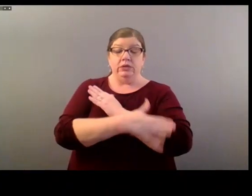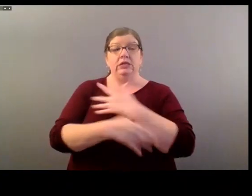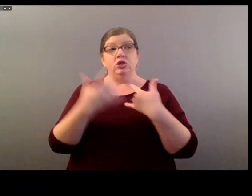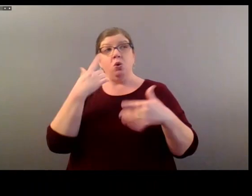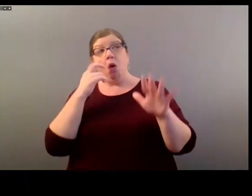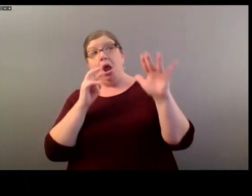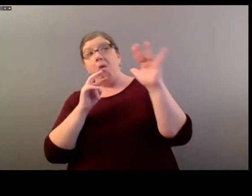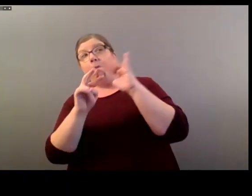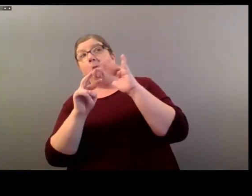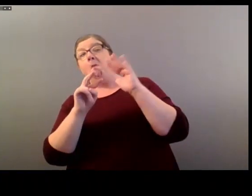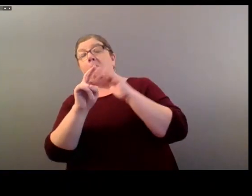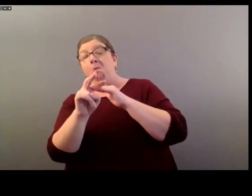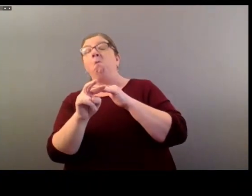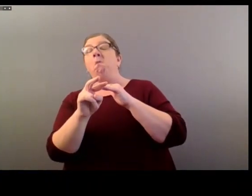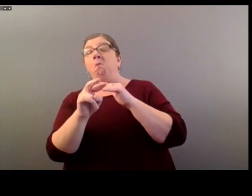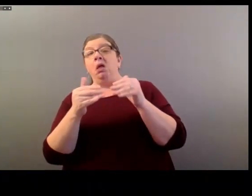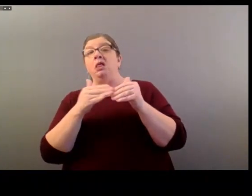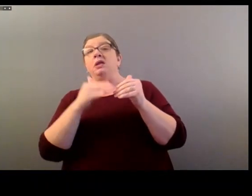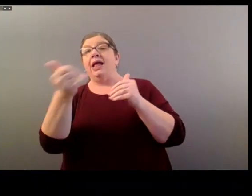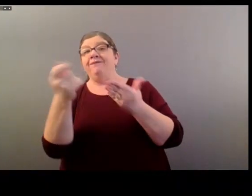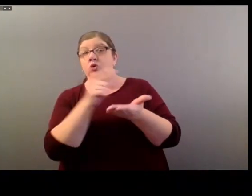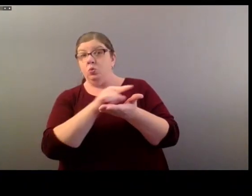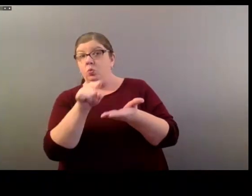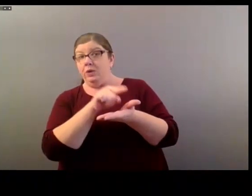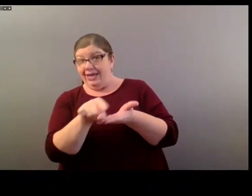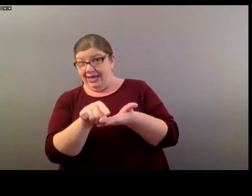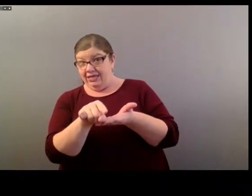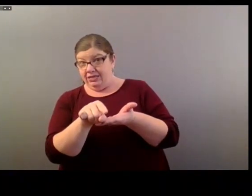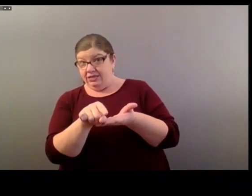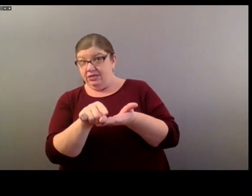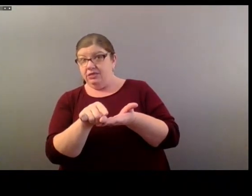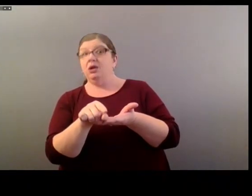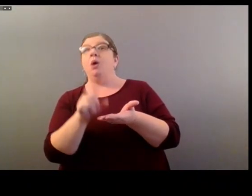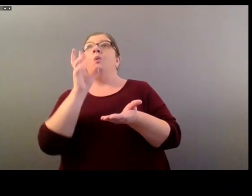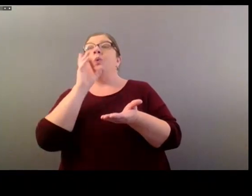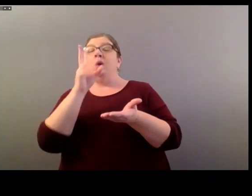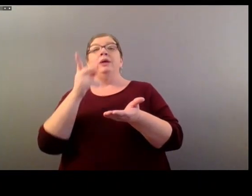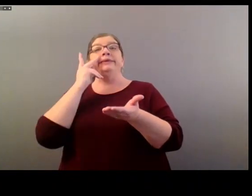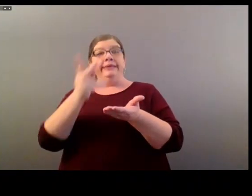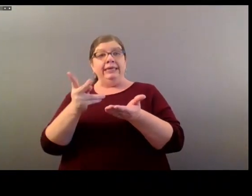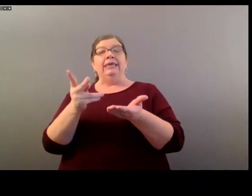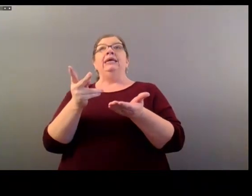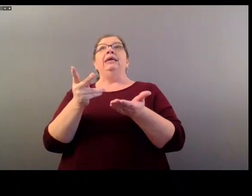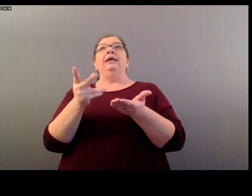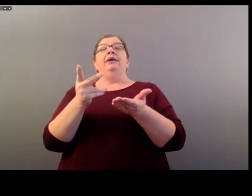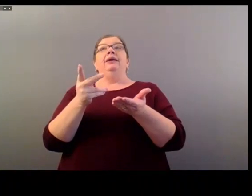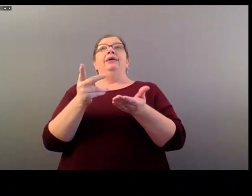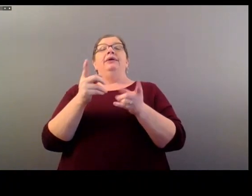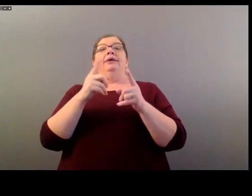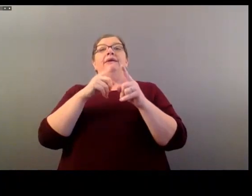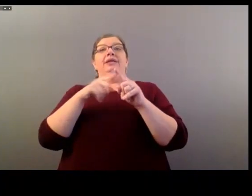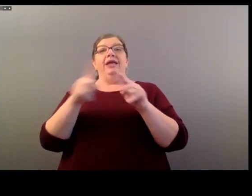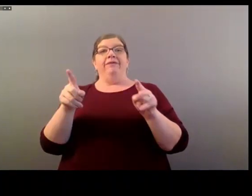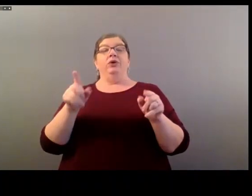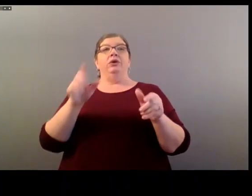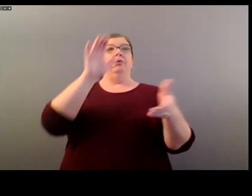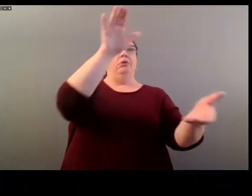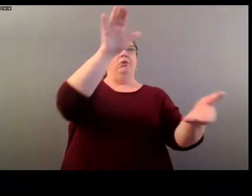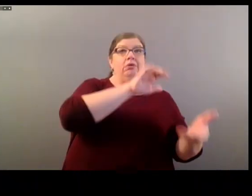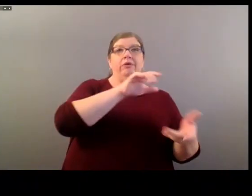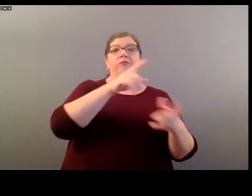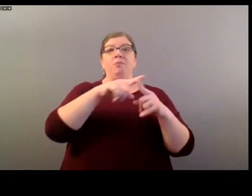that in the next few weeks to come, we will be seeing different streams of vaccines into